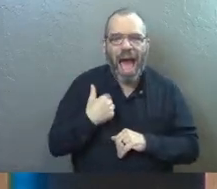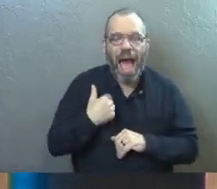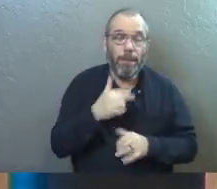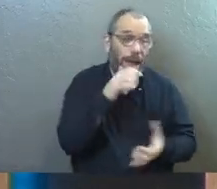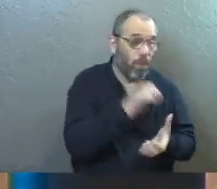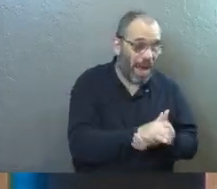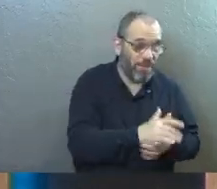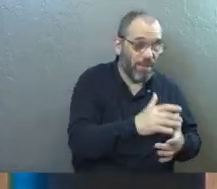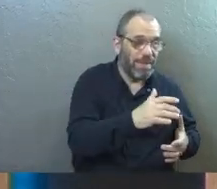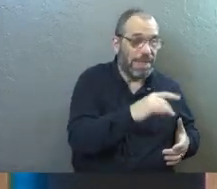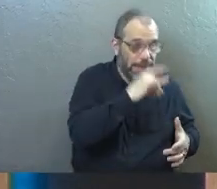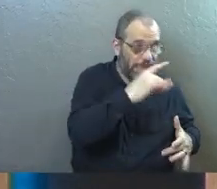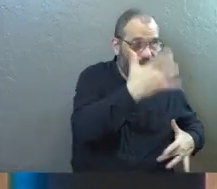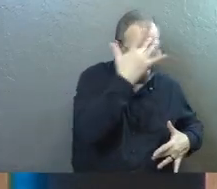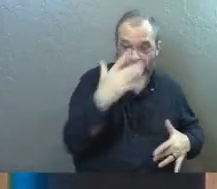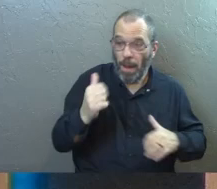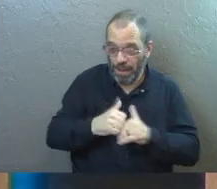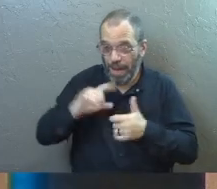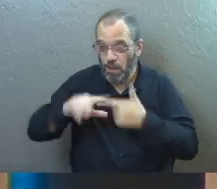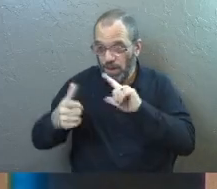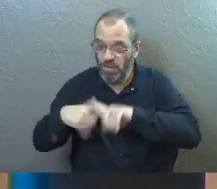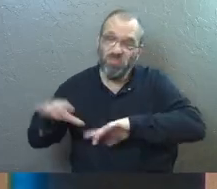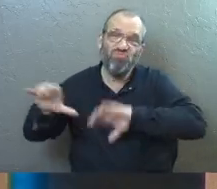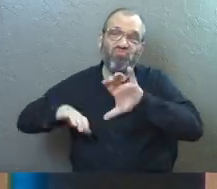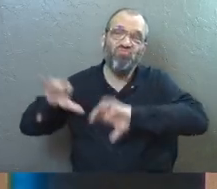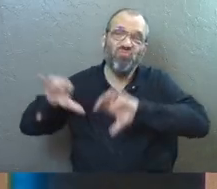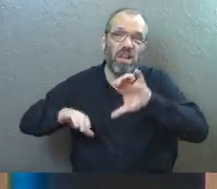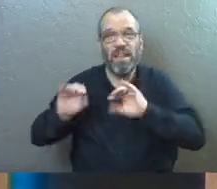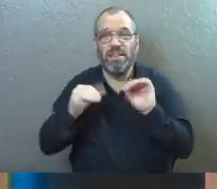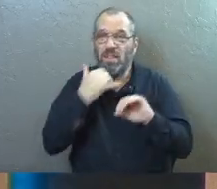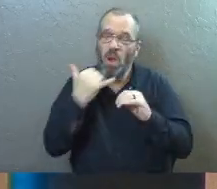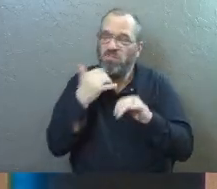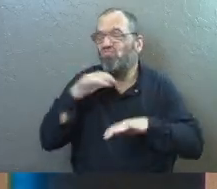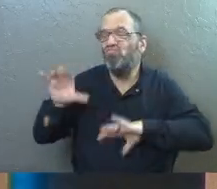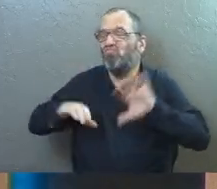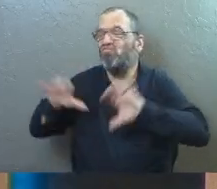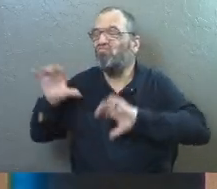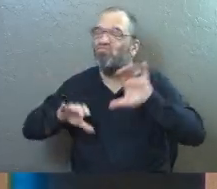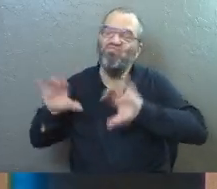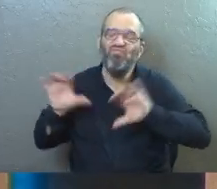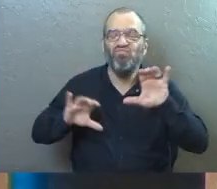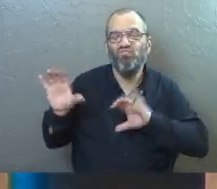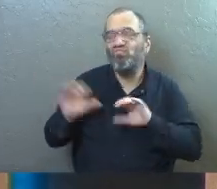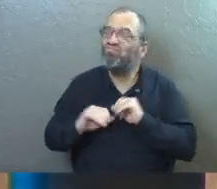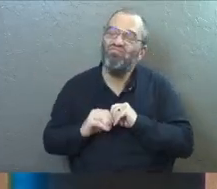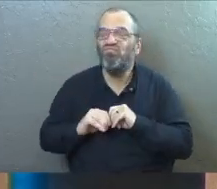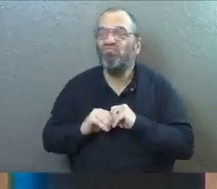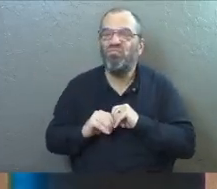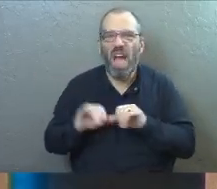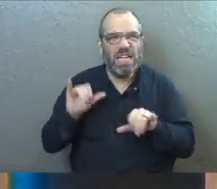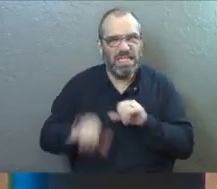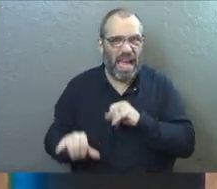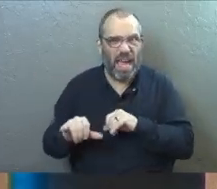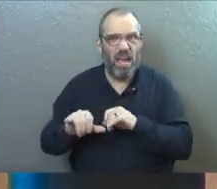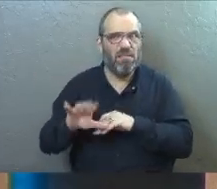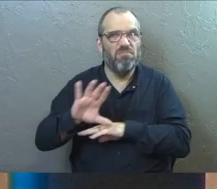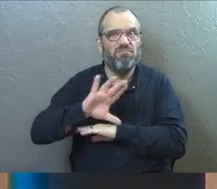sick wife and a sick baby at home, and I'm just hanging out with my friends, just chilling like nothing's wrong in the world, right? And, stayed there for